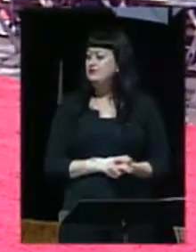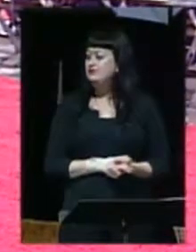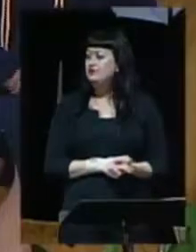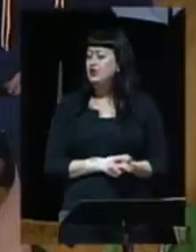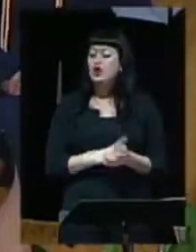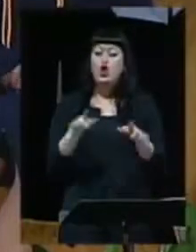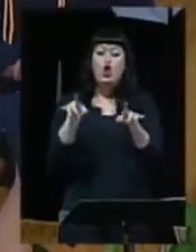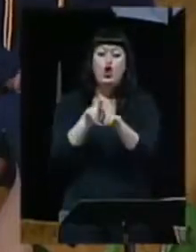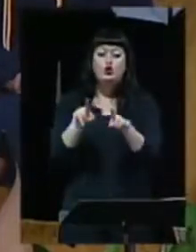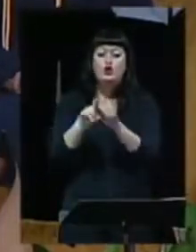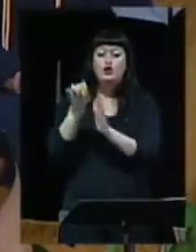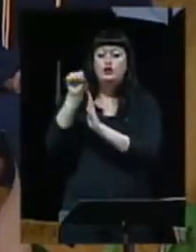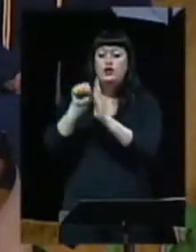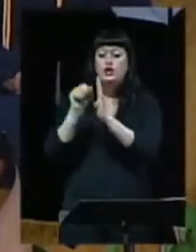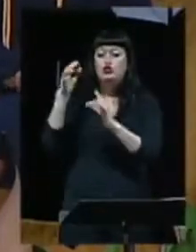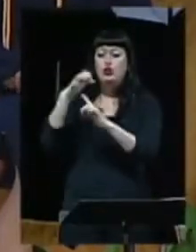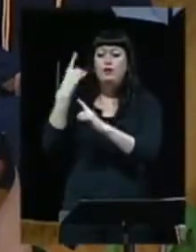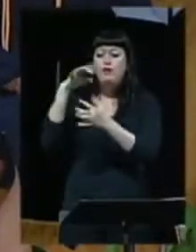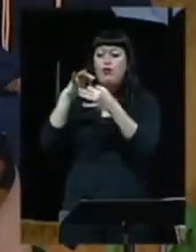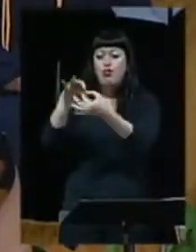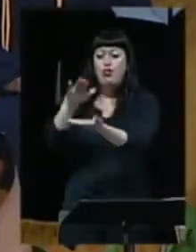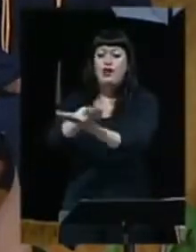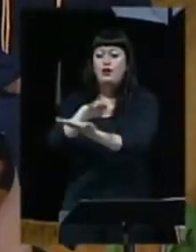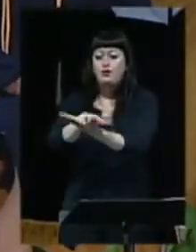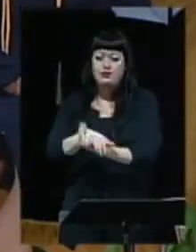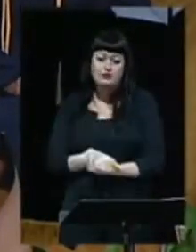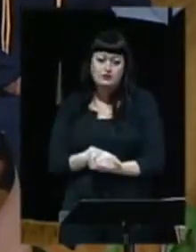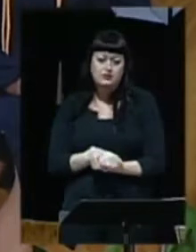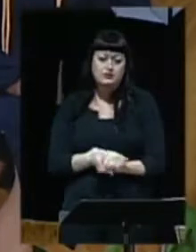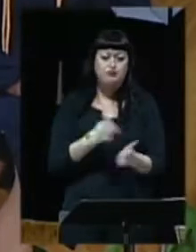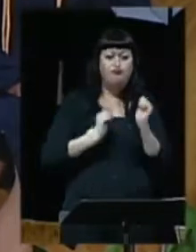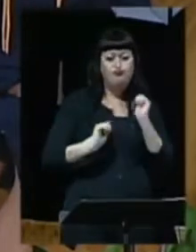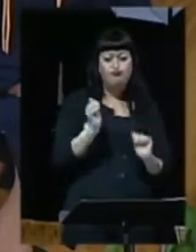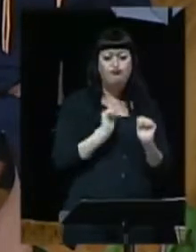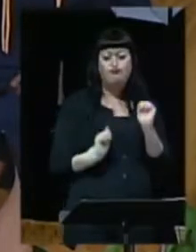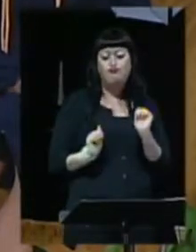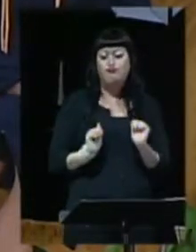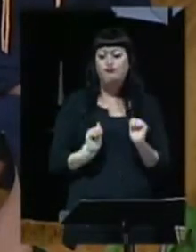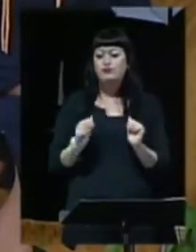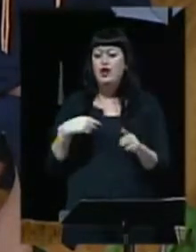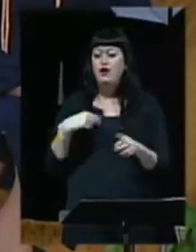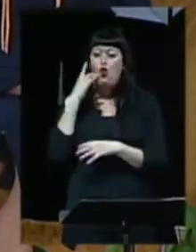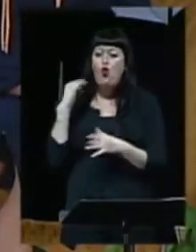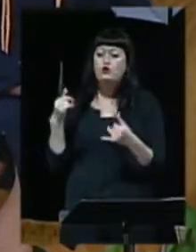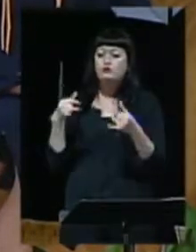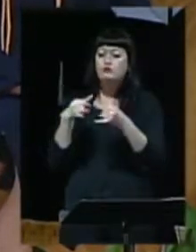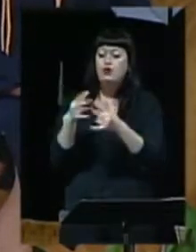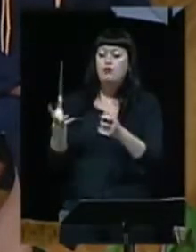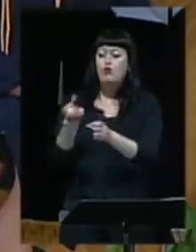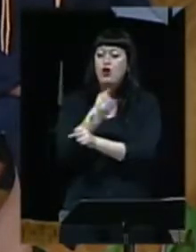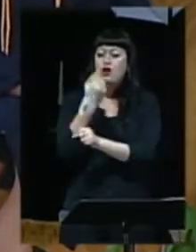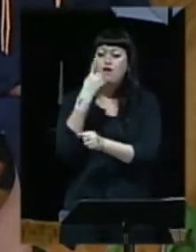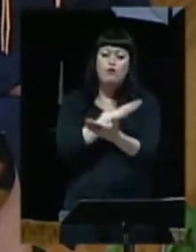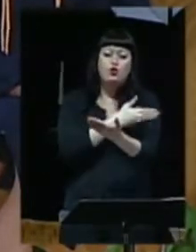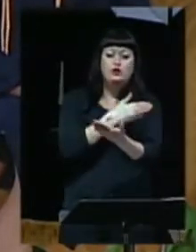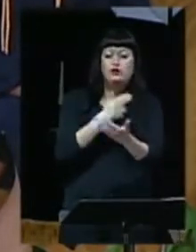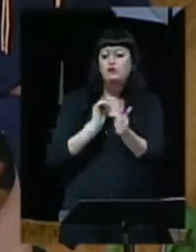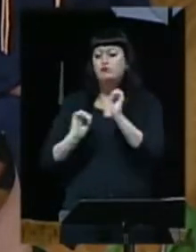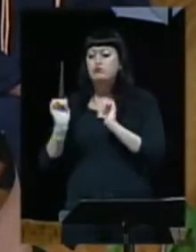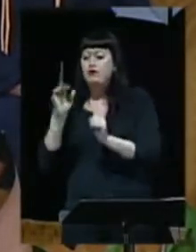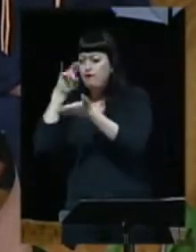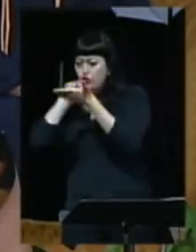But they've also been state champions in academics and performing arts. There have been gold medalist performances in music, performing arts,